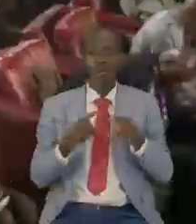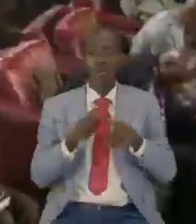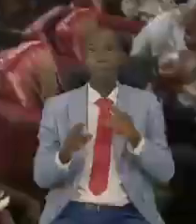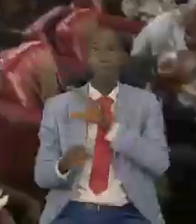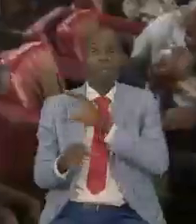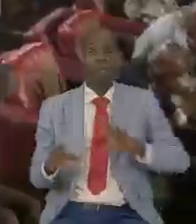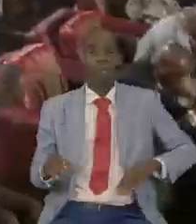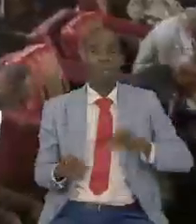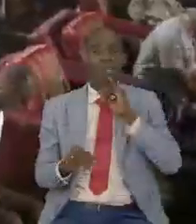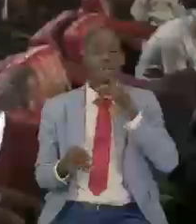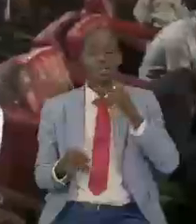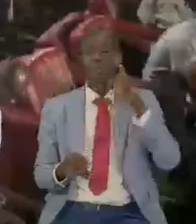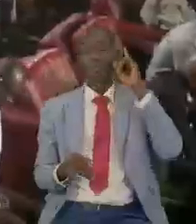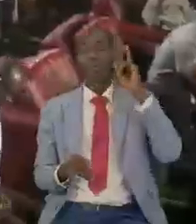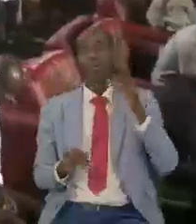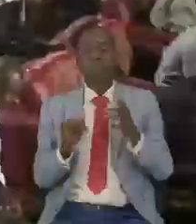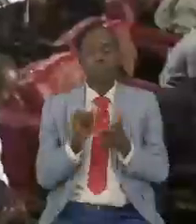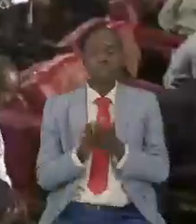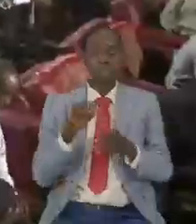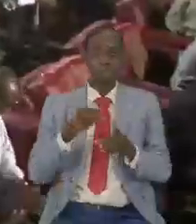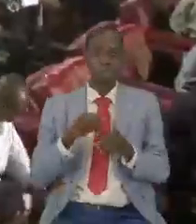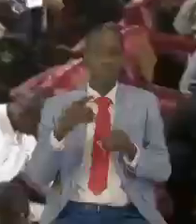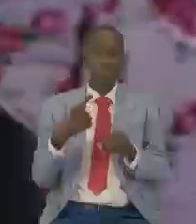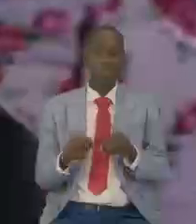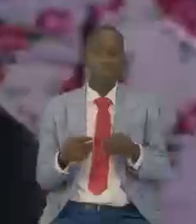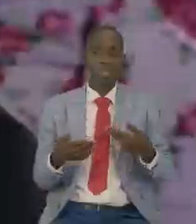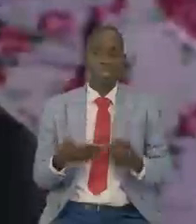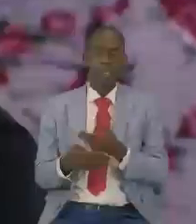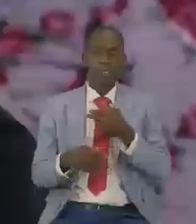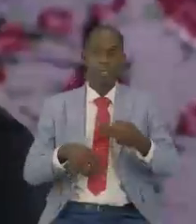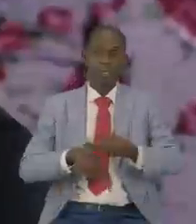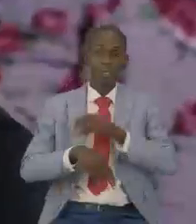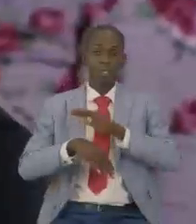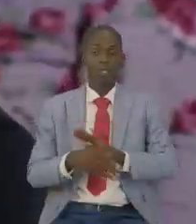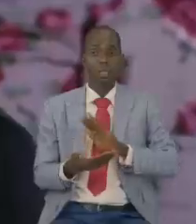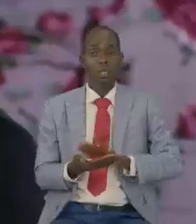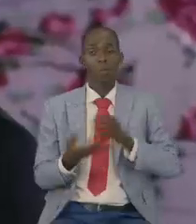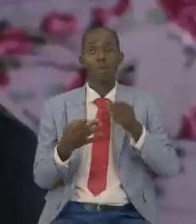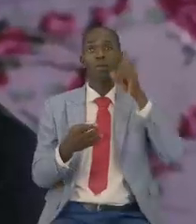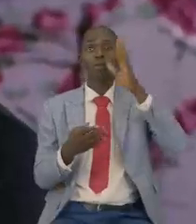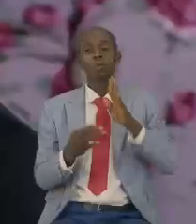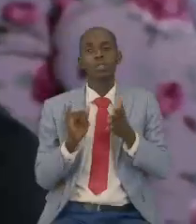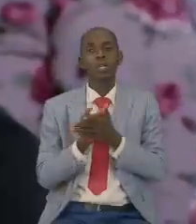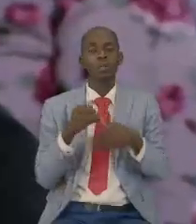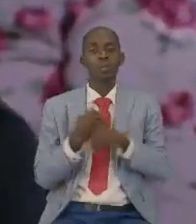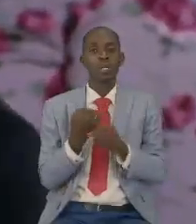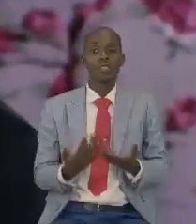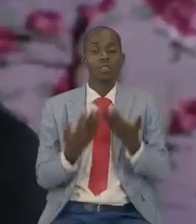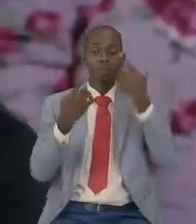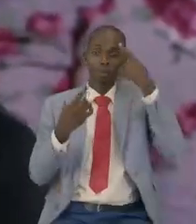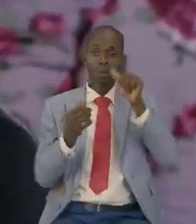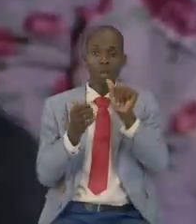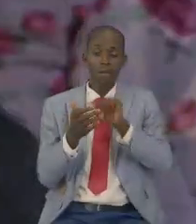God that makes sacrifice for everyone. And now he holds your hand. He holds